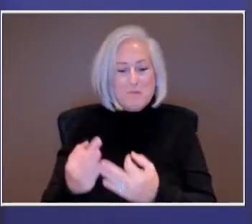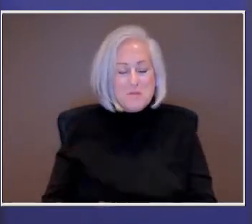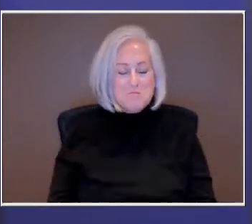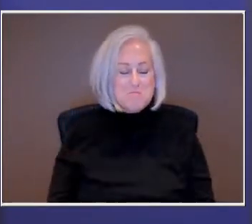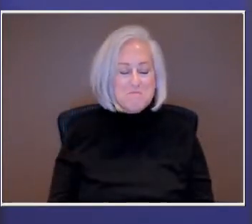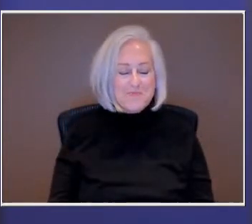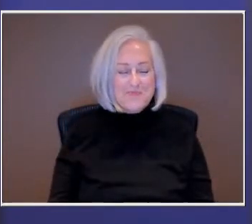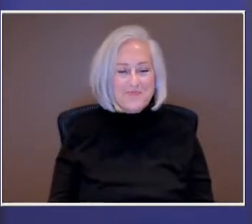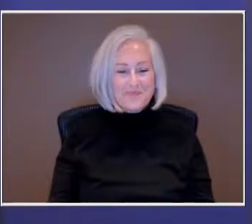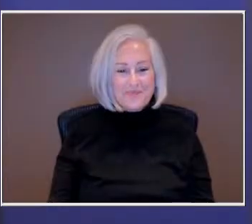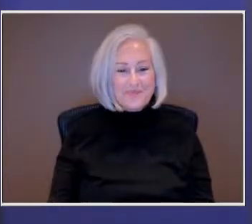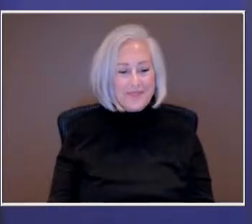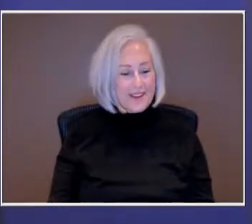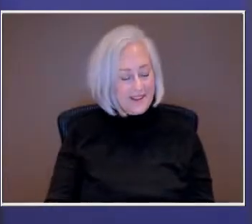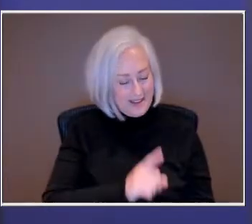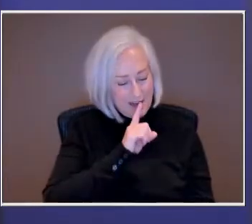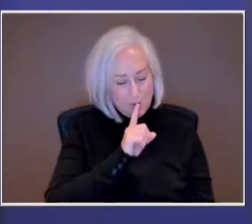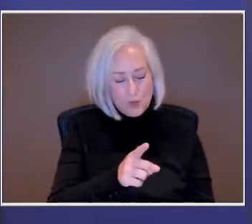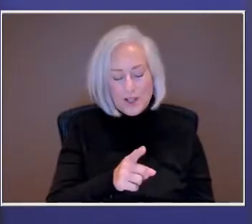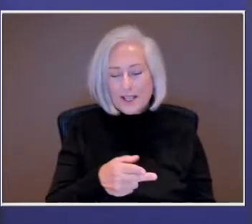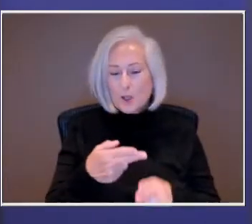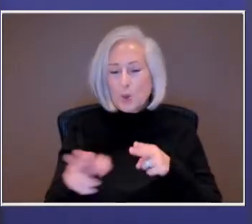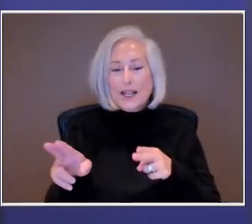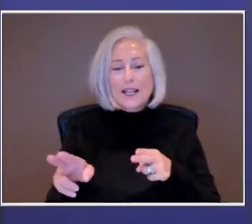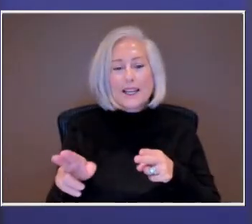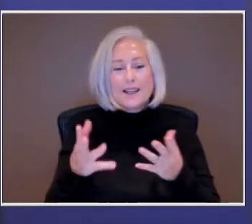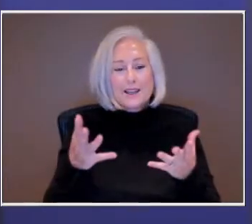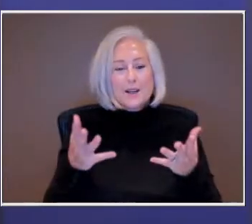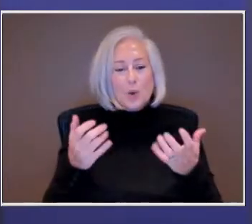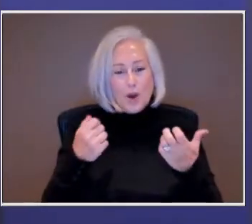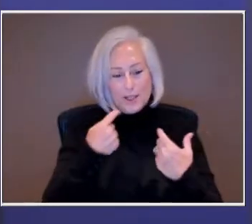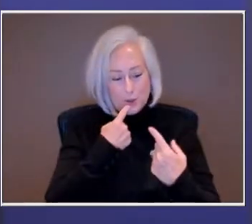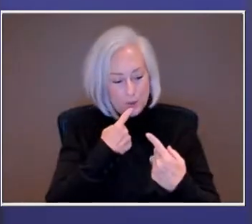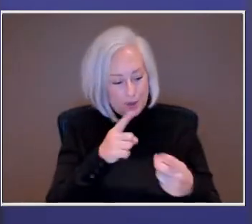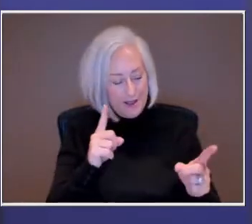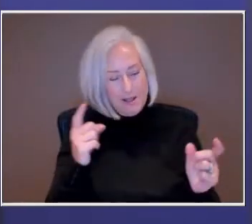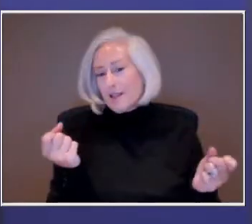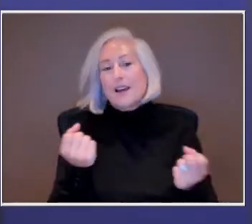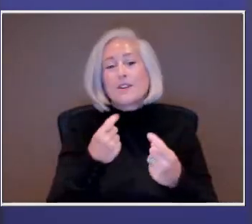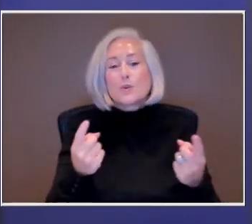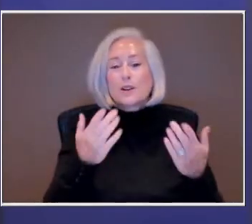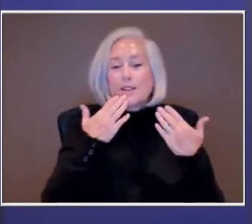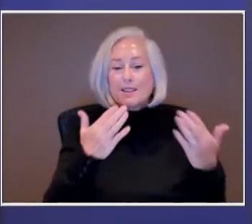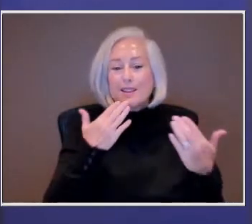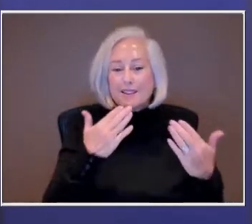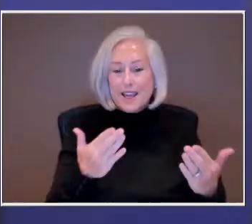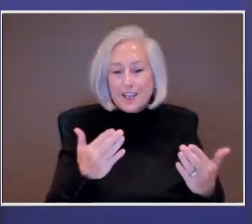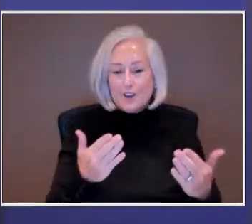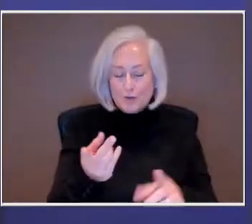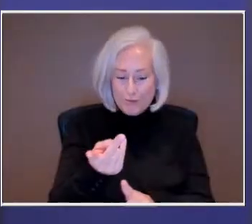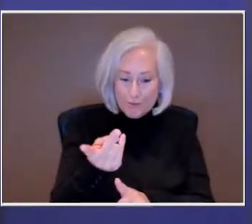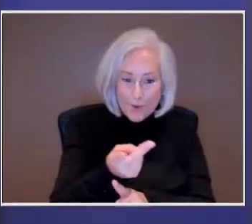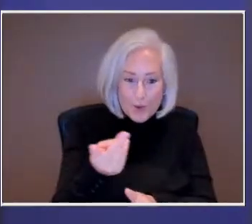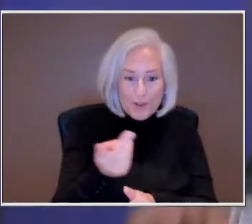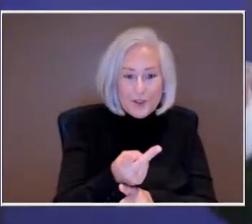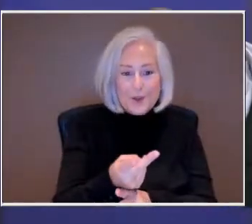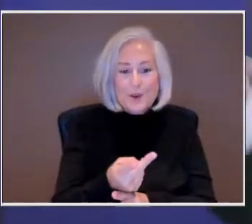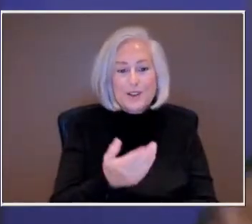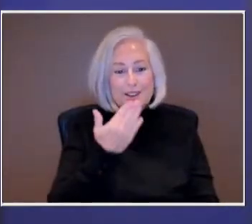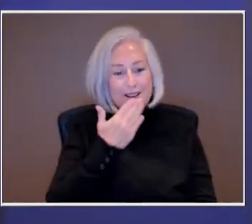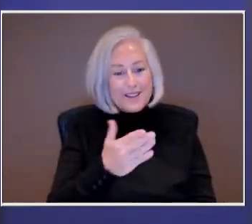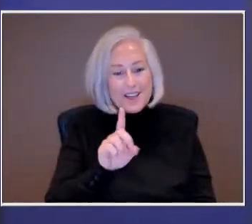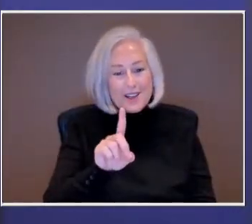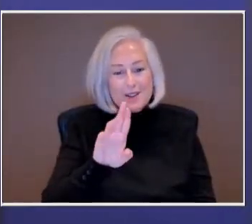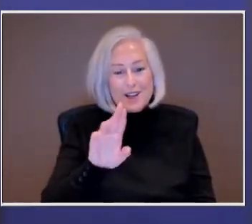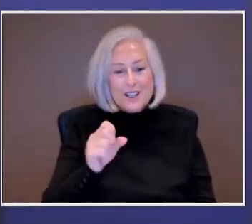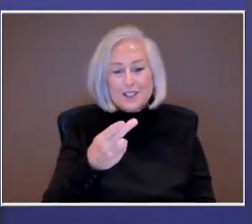I really very quickly want to tell everybody, thank you, both of you. And thank you, Dr. Shaw. Good